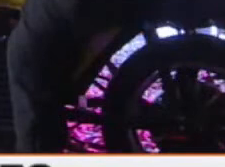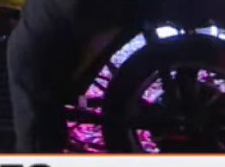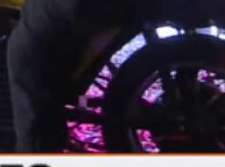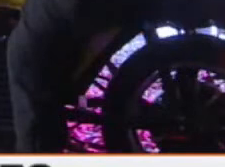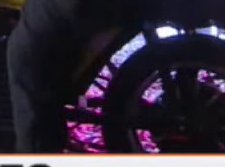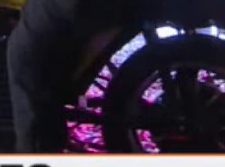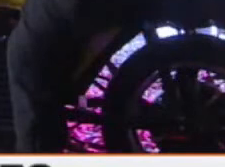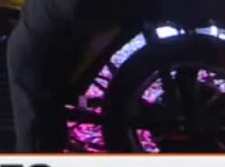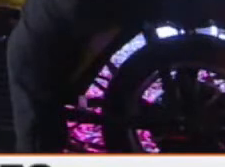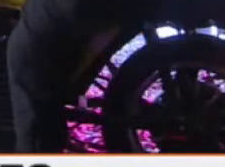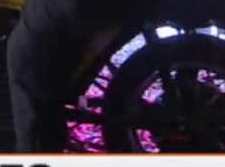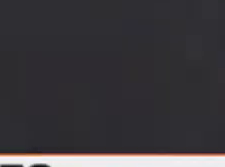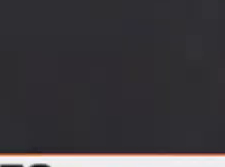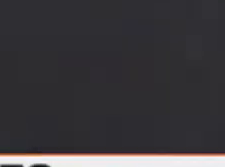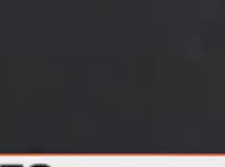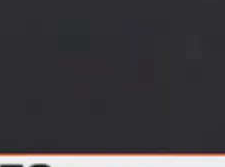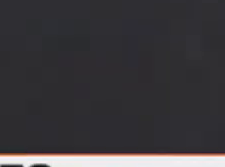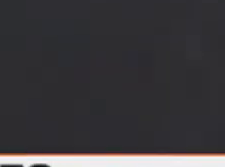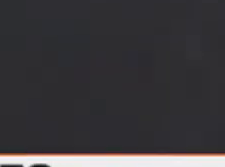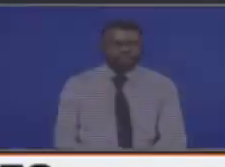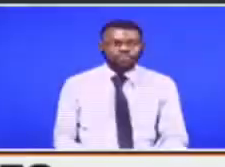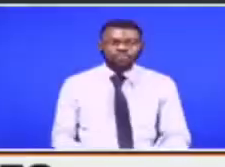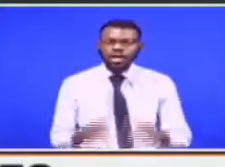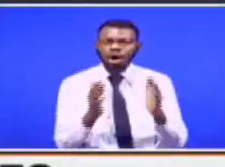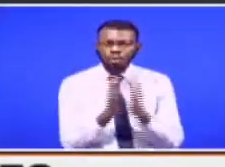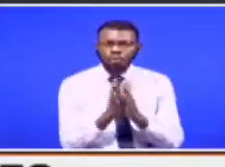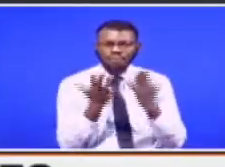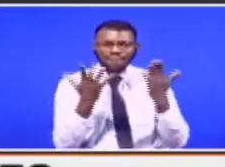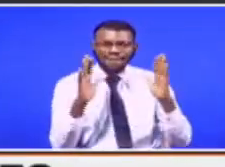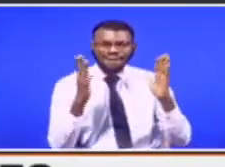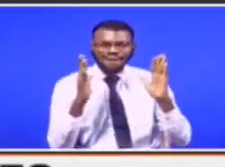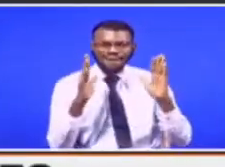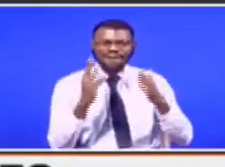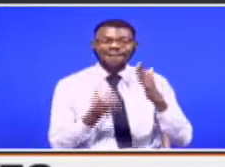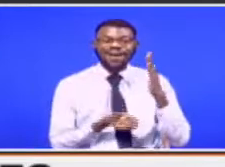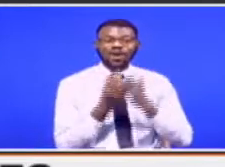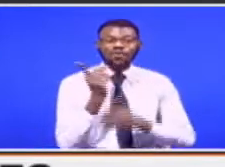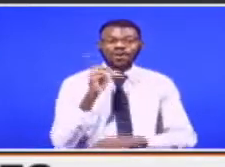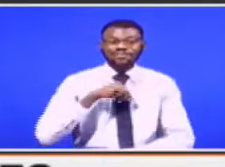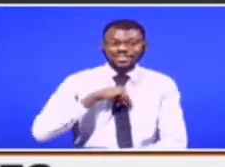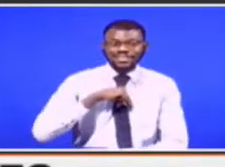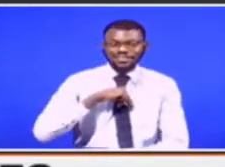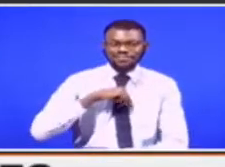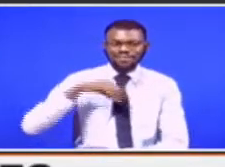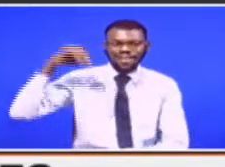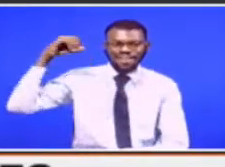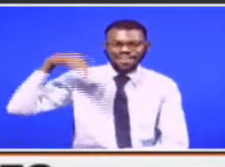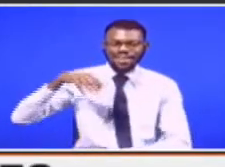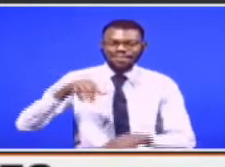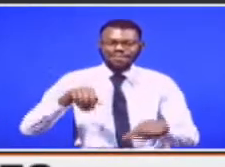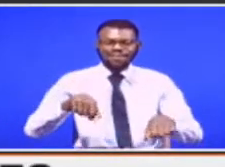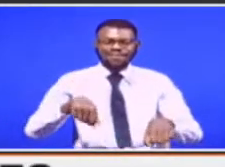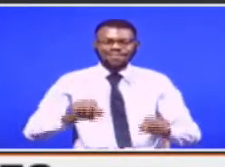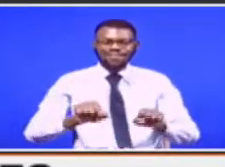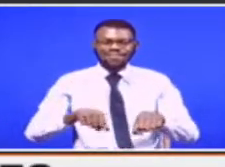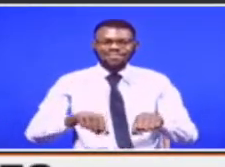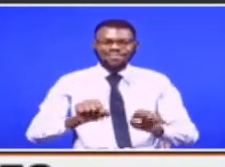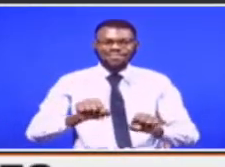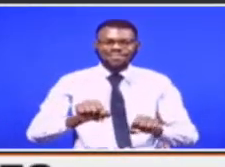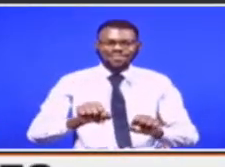you. In case any of you want to take a pic. Congratulations on the launch of your electric only motorcycle